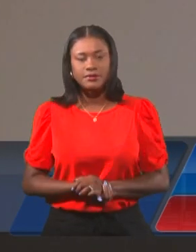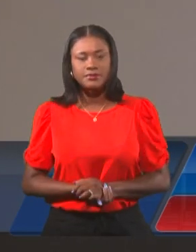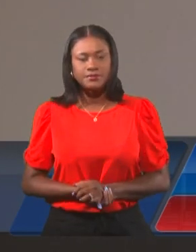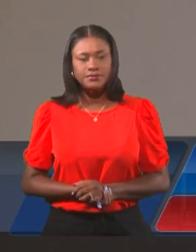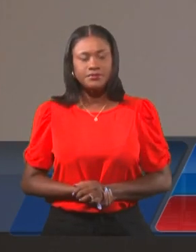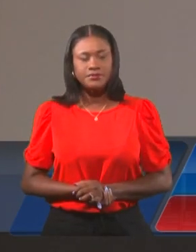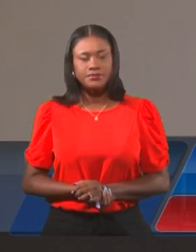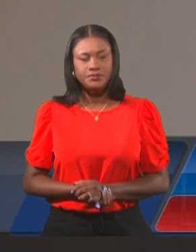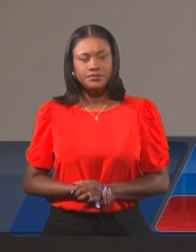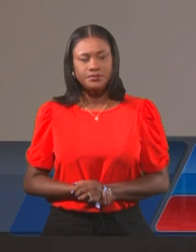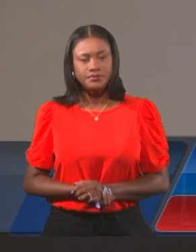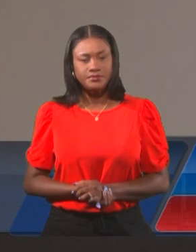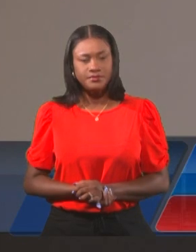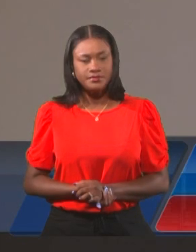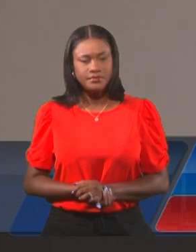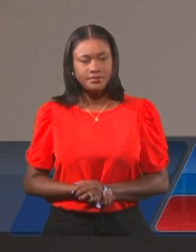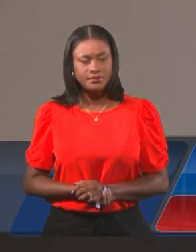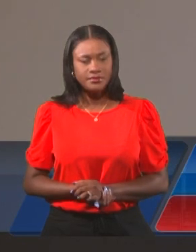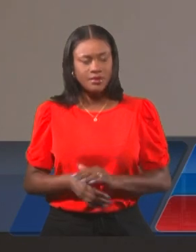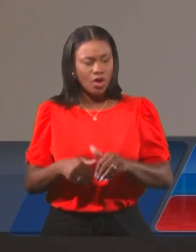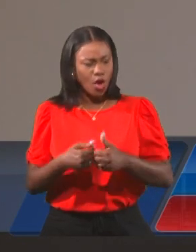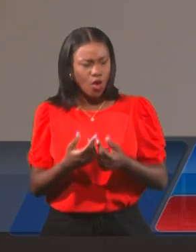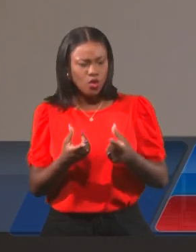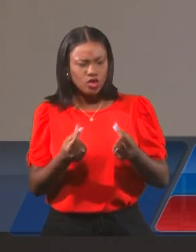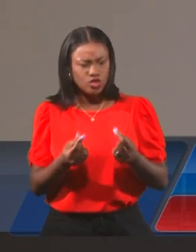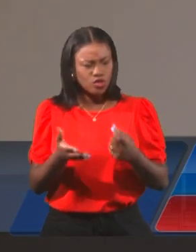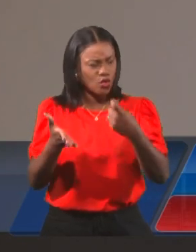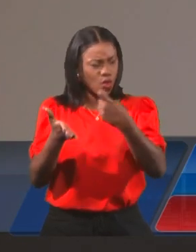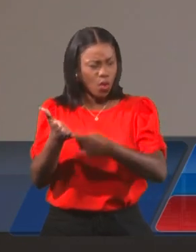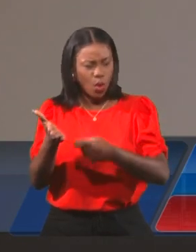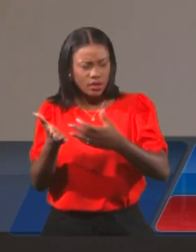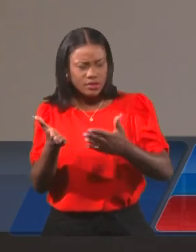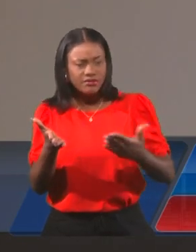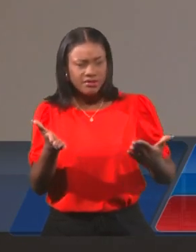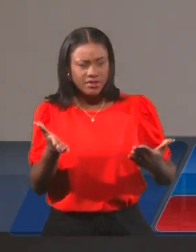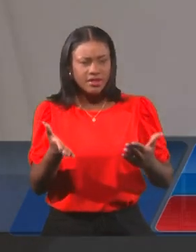us design and how we do costume sheets and everything.